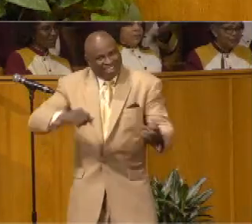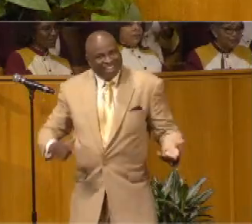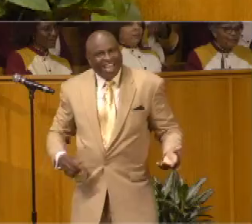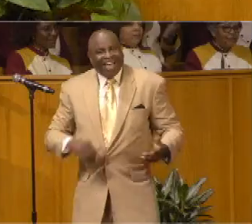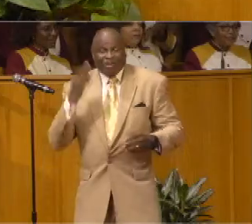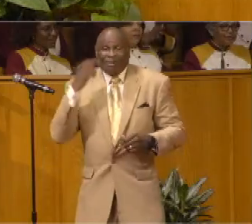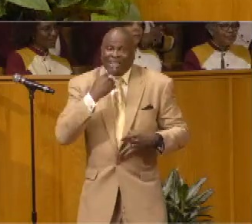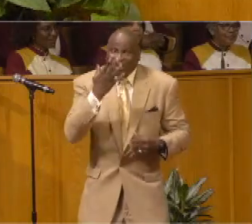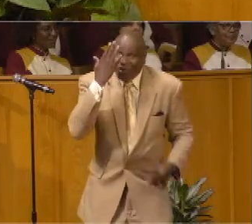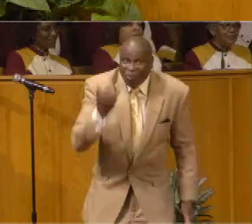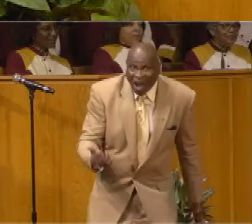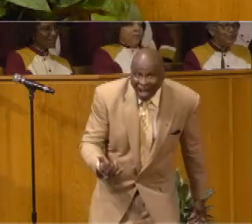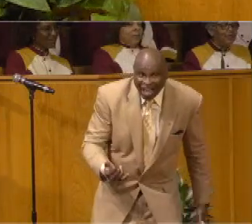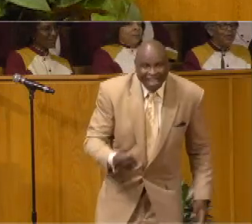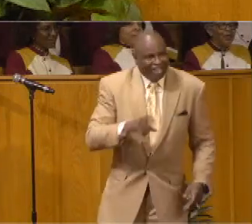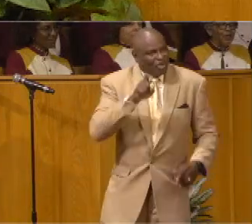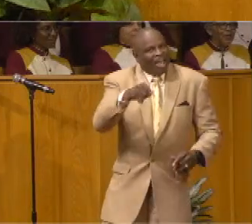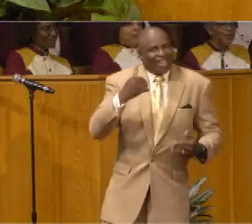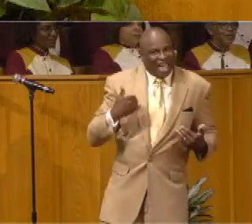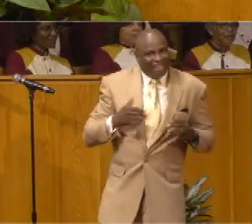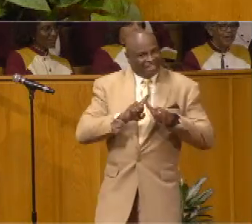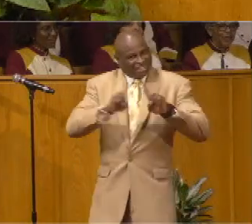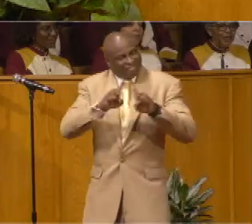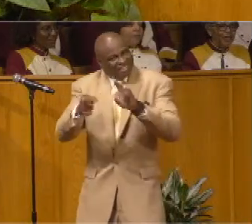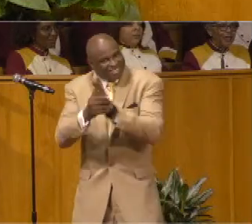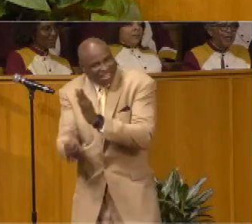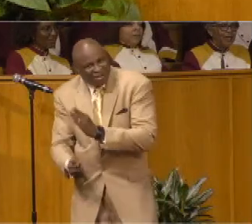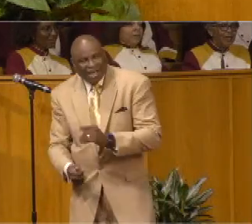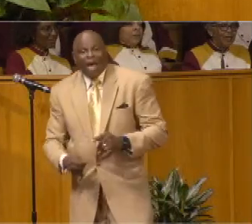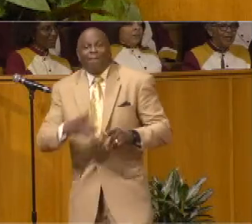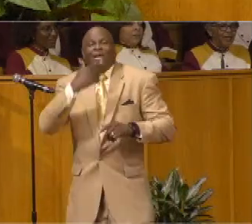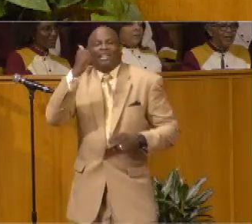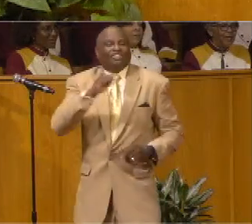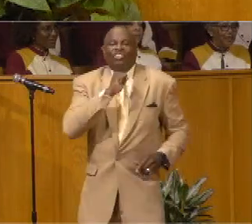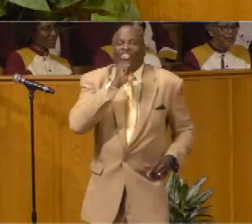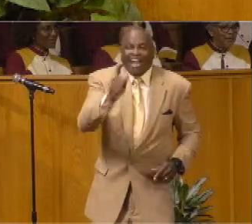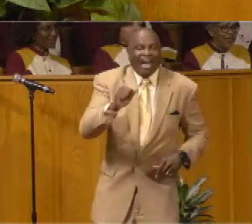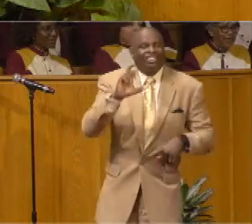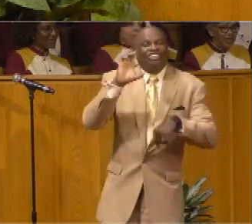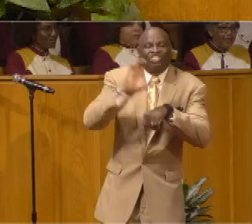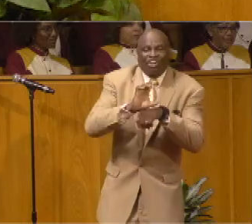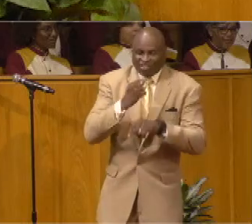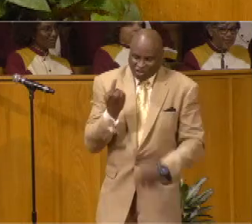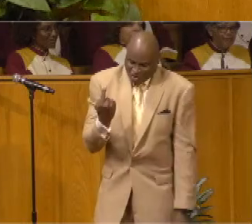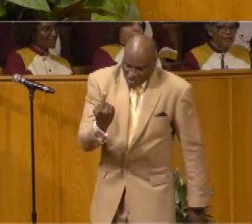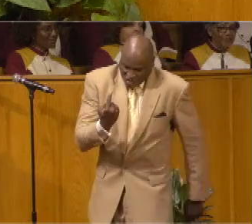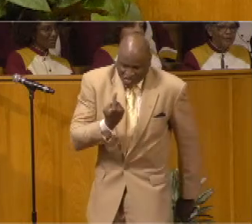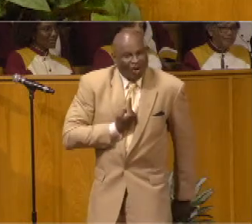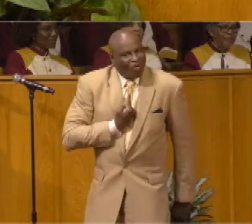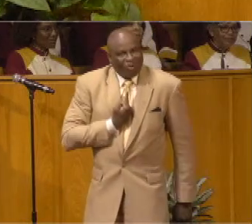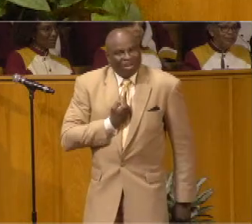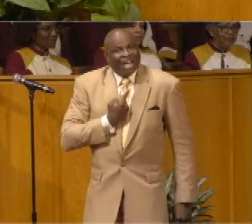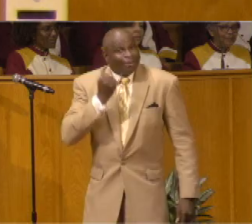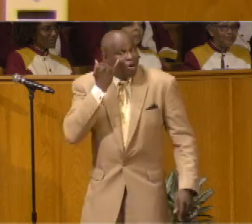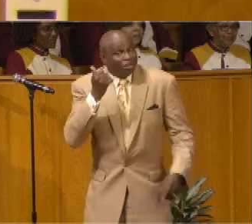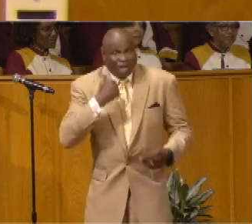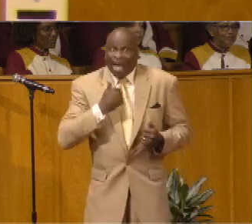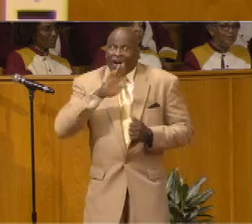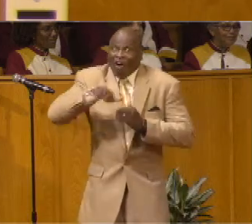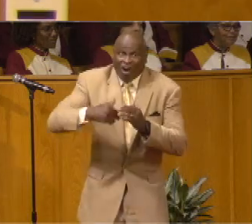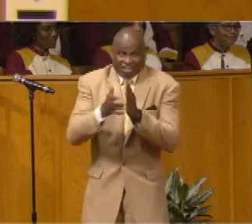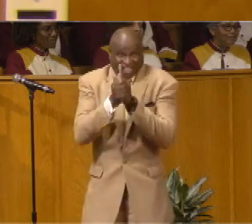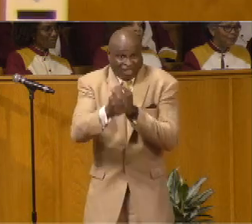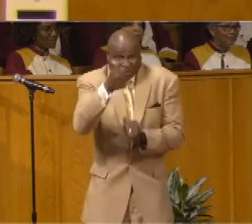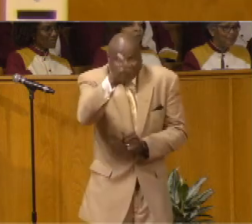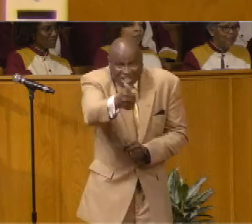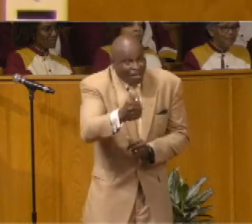Can I tell you why you have to have different gifts? Because you're not a church all by yourself. If you had every gift,